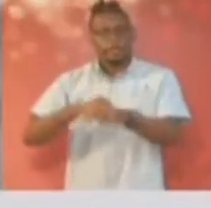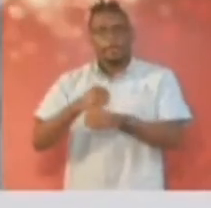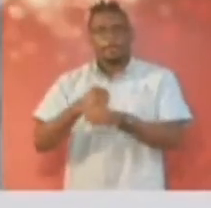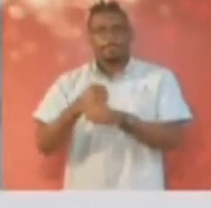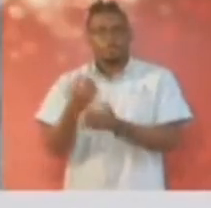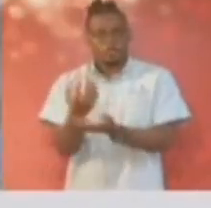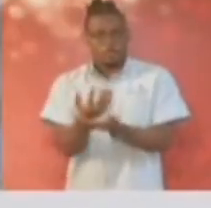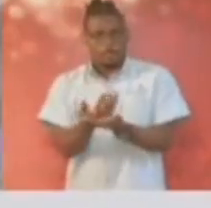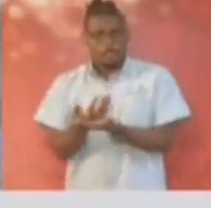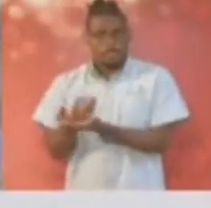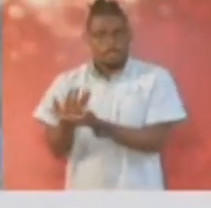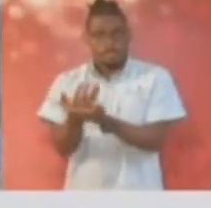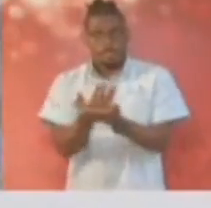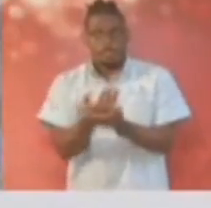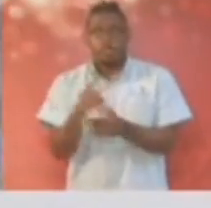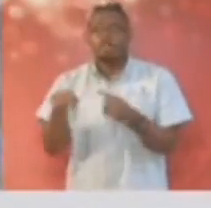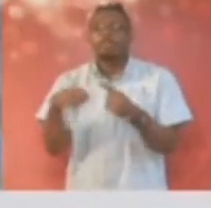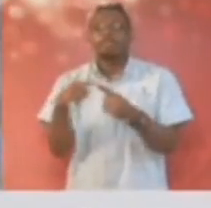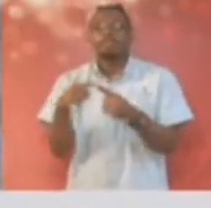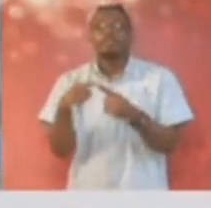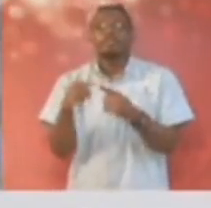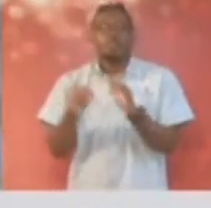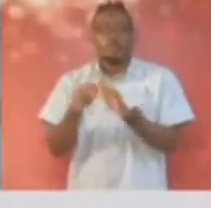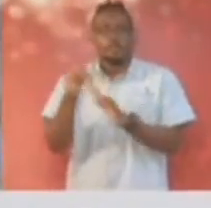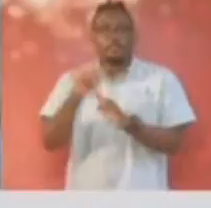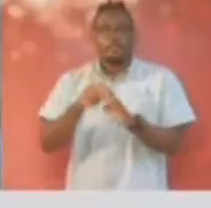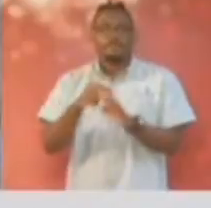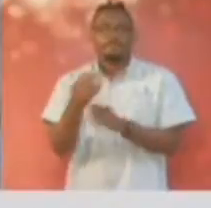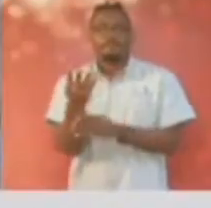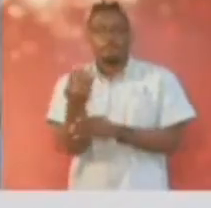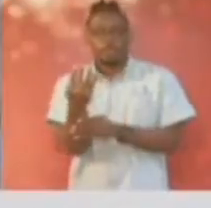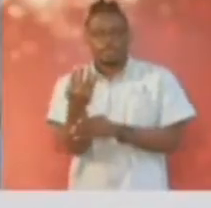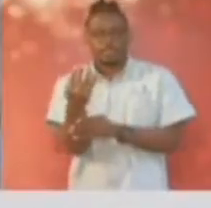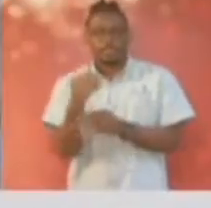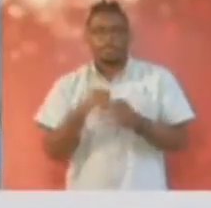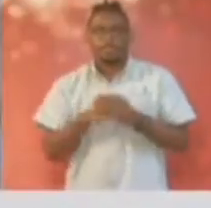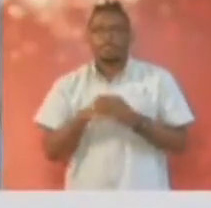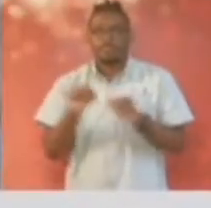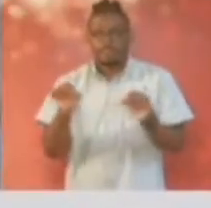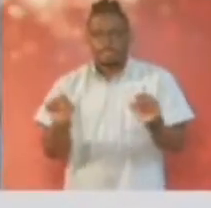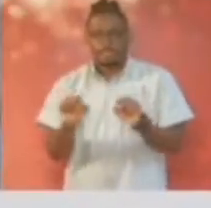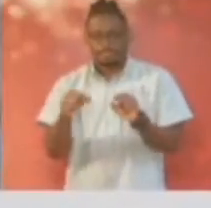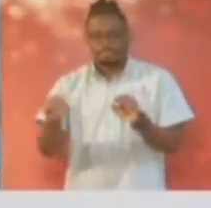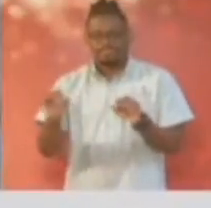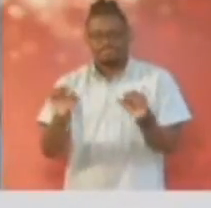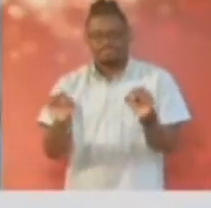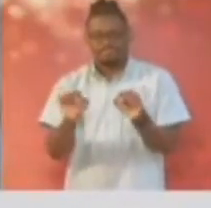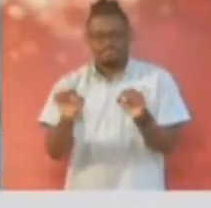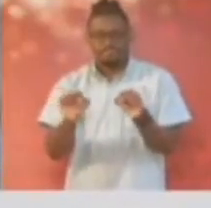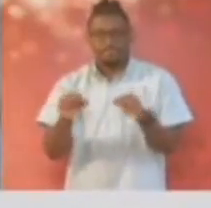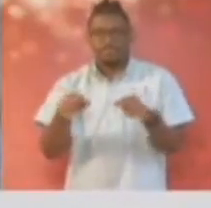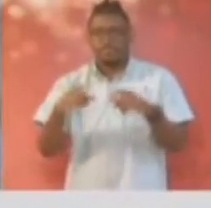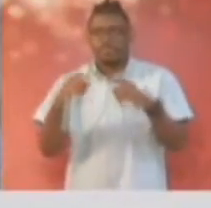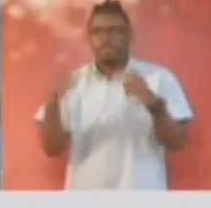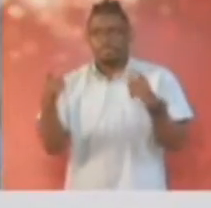on Saturday, the 14th of November. It is a time to celebrate, to express the joy of living, to forgive